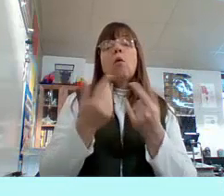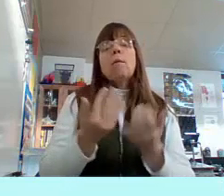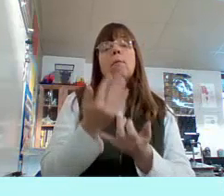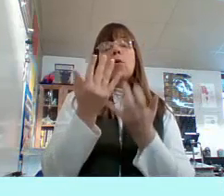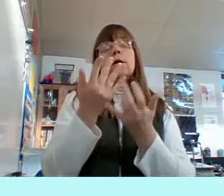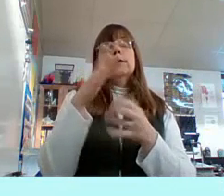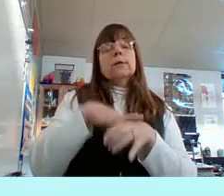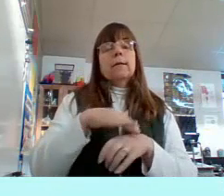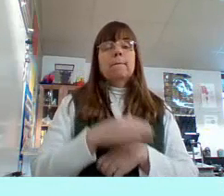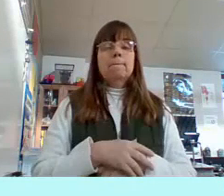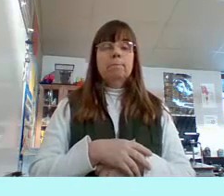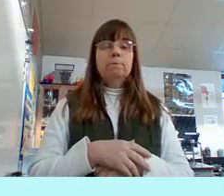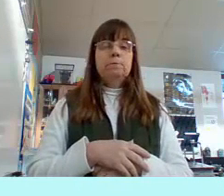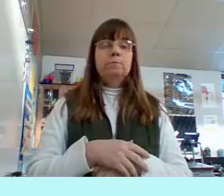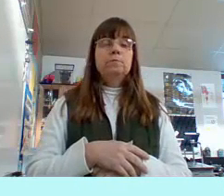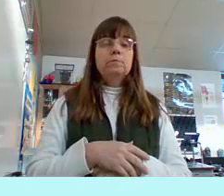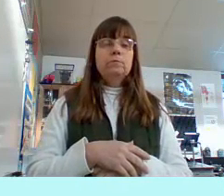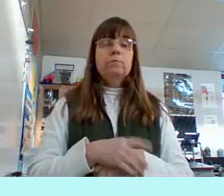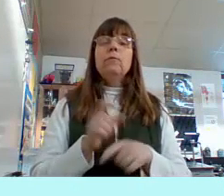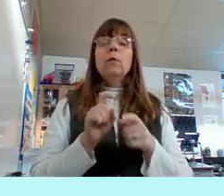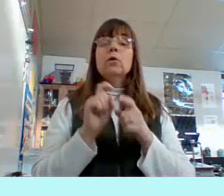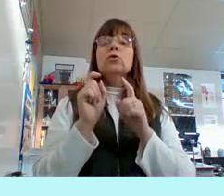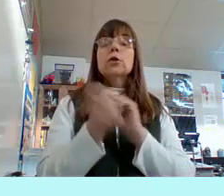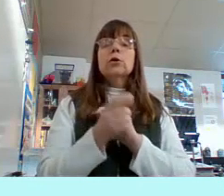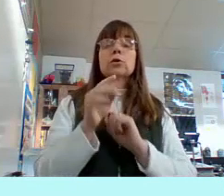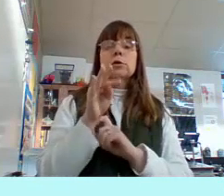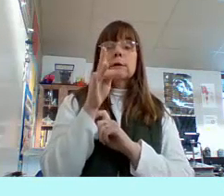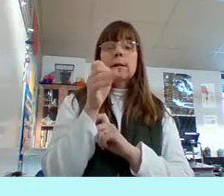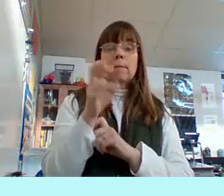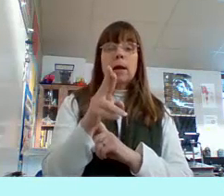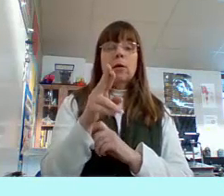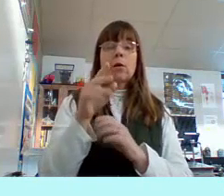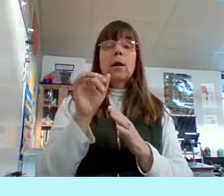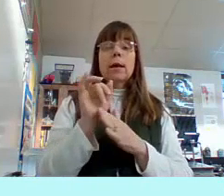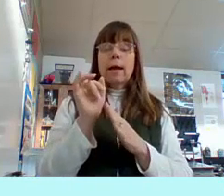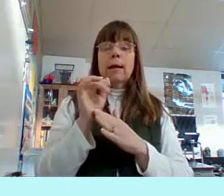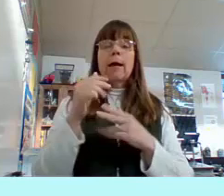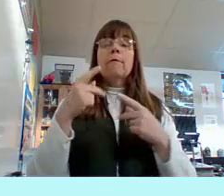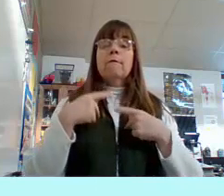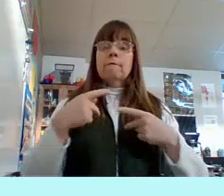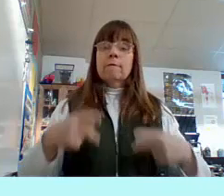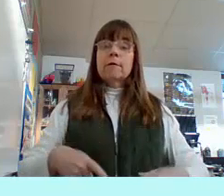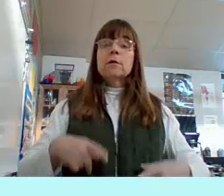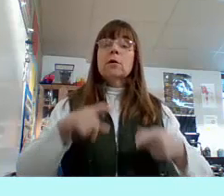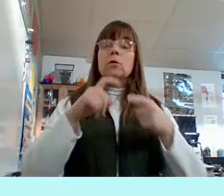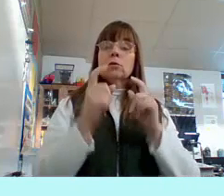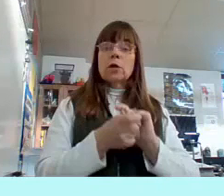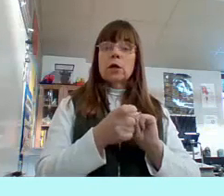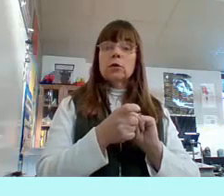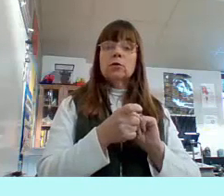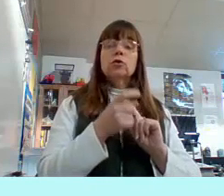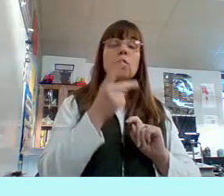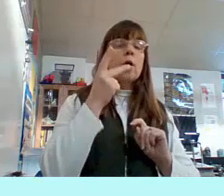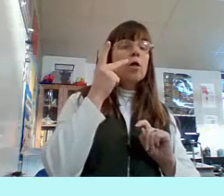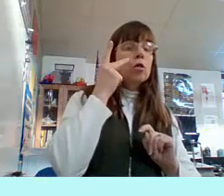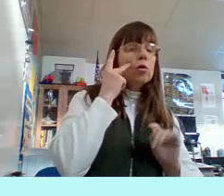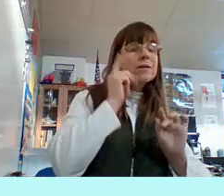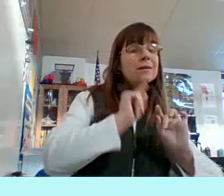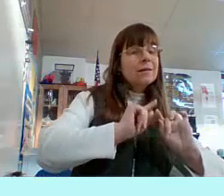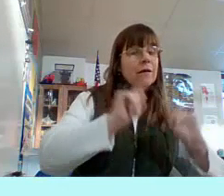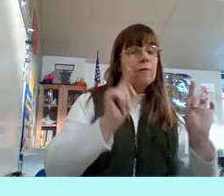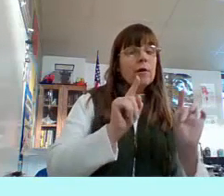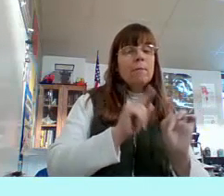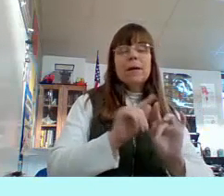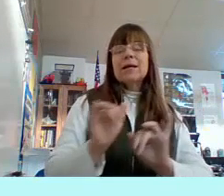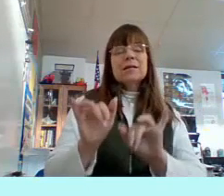Changes in matter. Matter can go through what's called a physical change, and this means it alters its form so it looks different, but it's still the